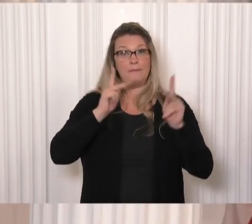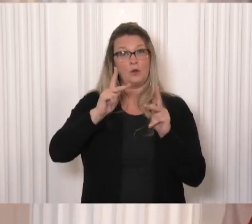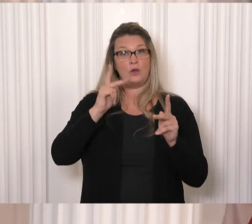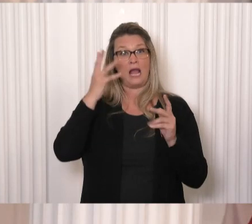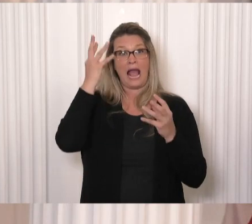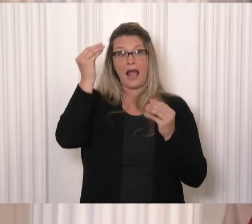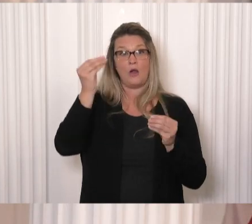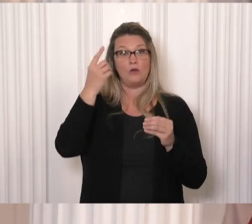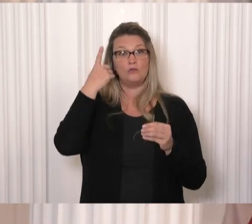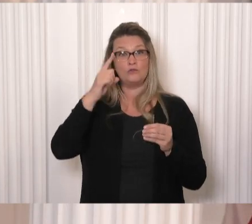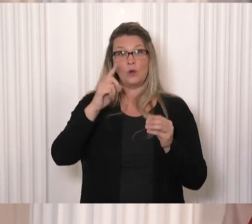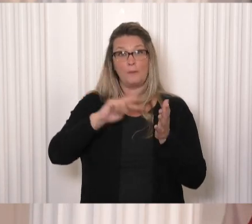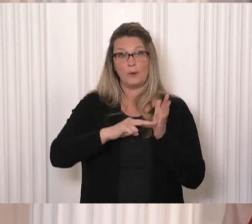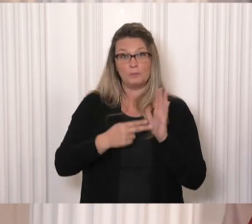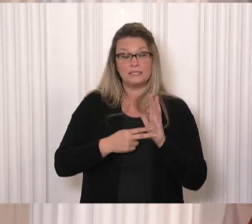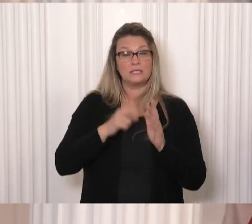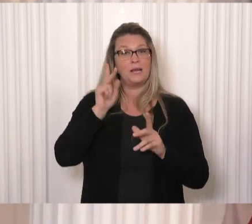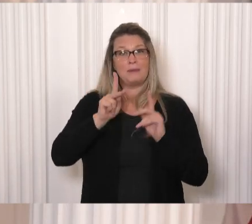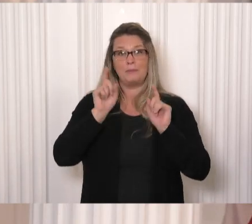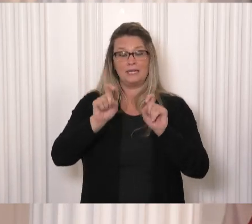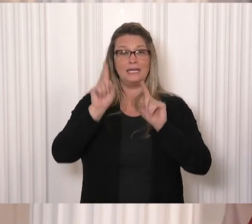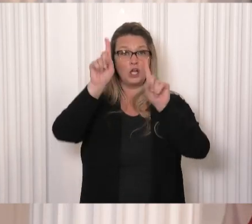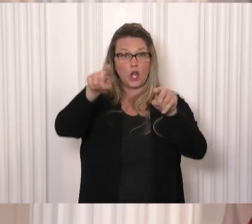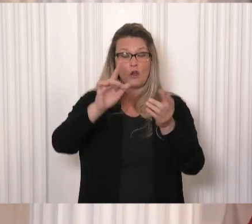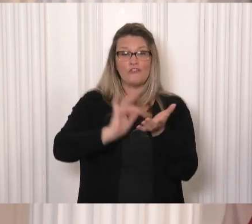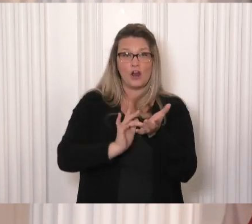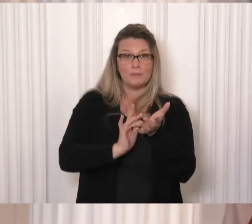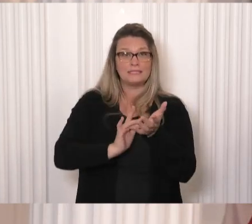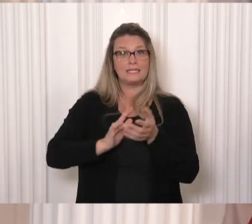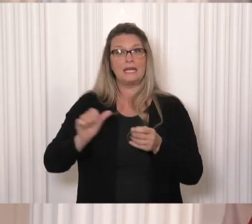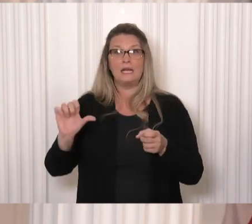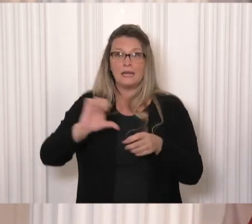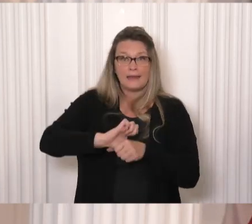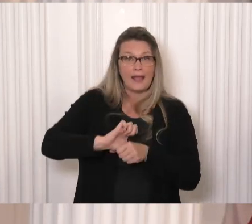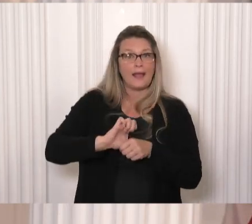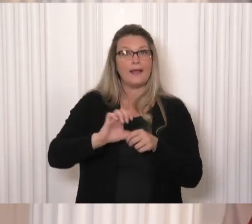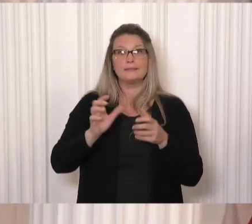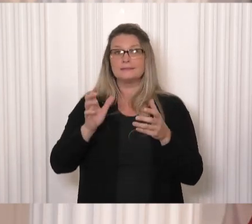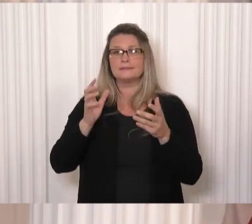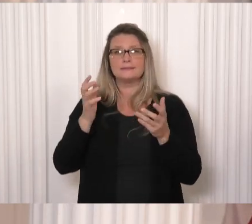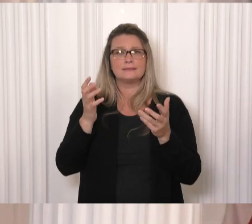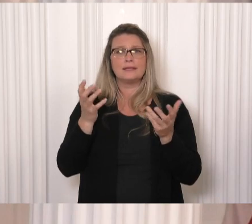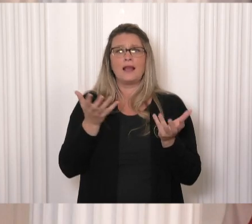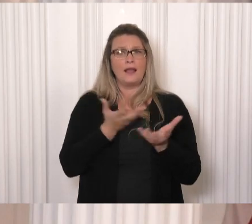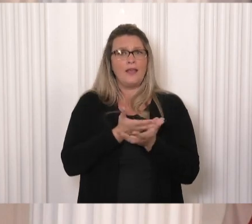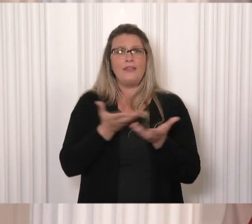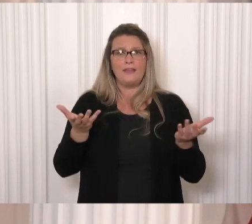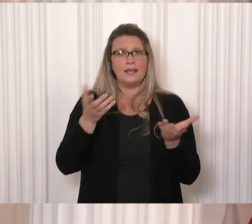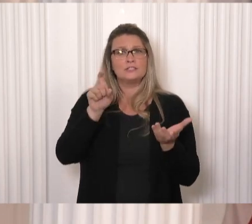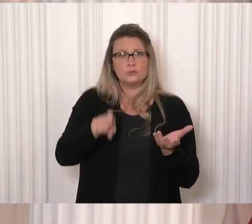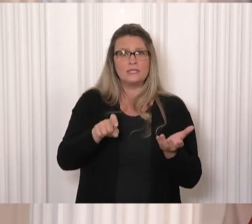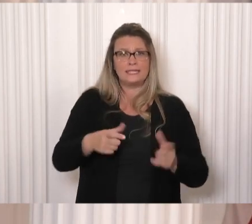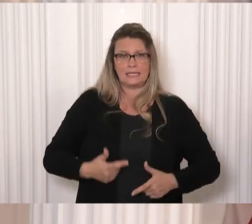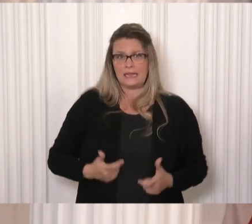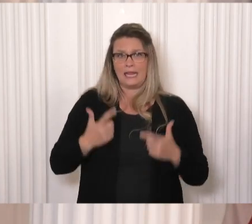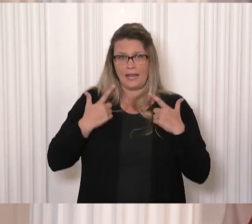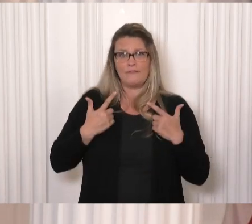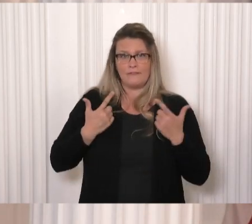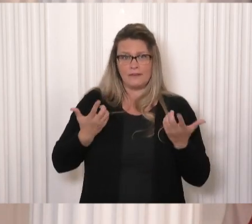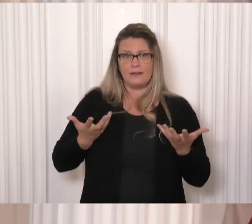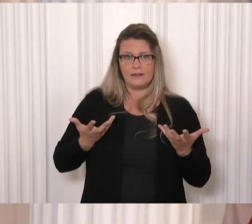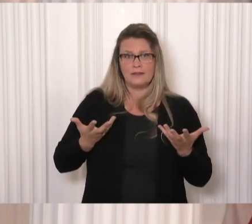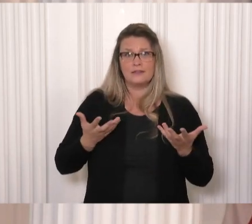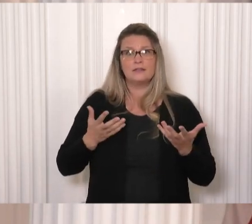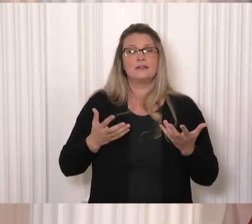eat, people have to go to the pharmacy, people have to fill their cars up with gas. Essential services are are those that you need in